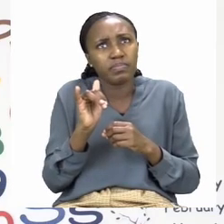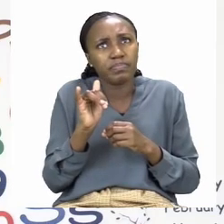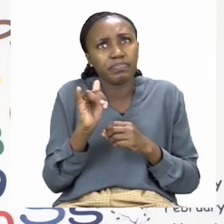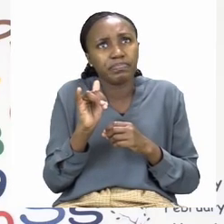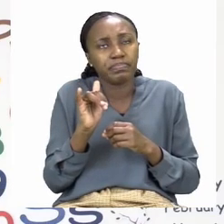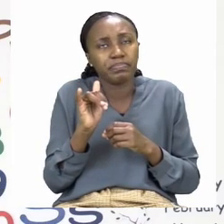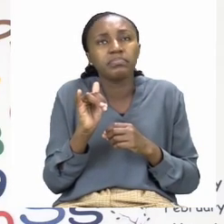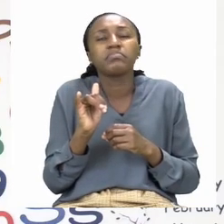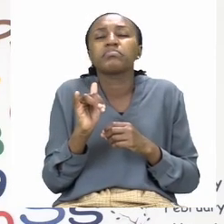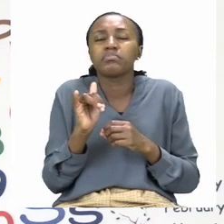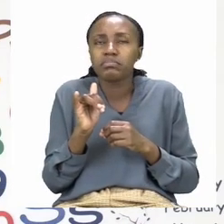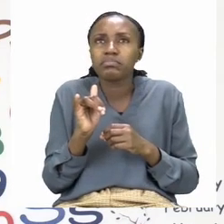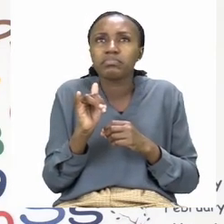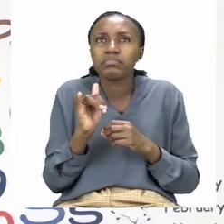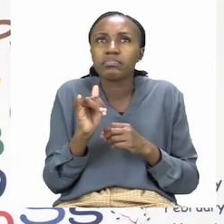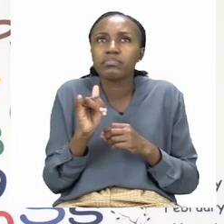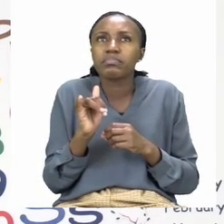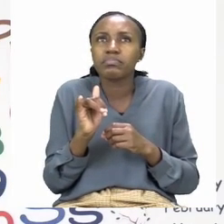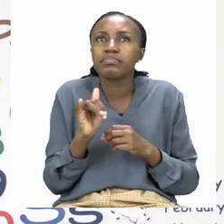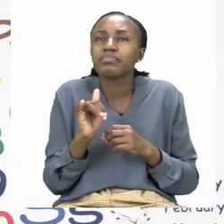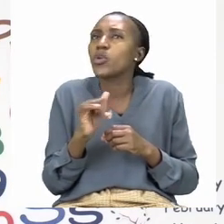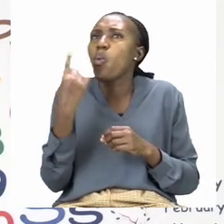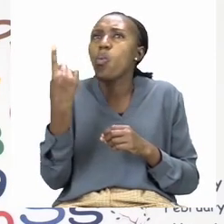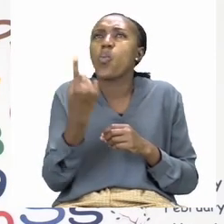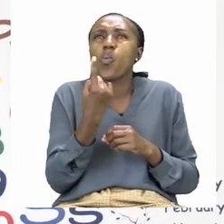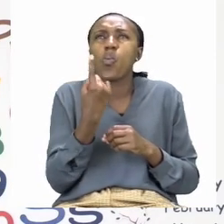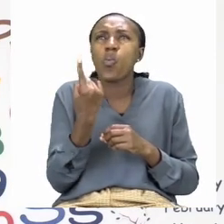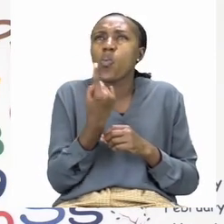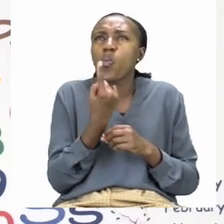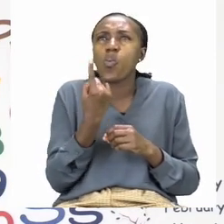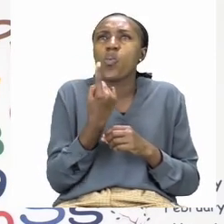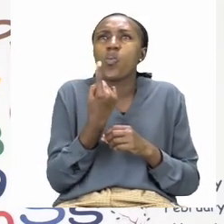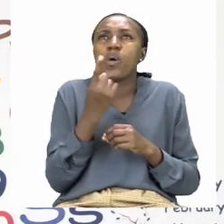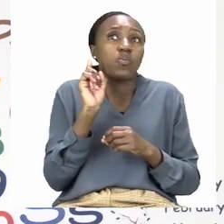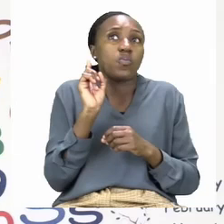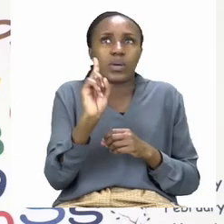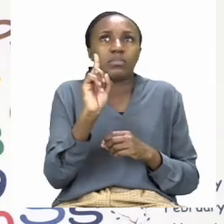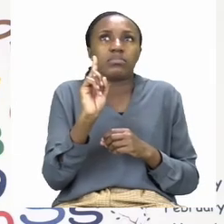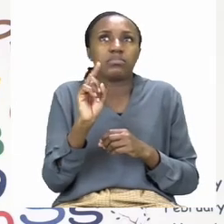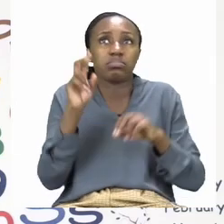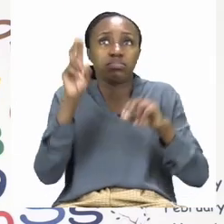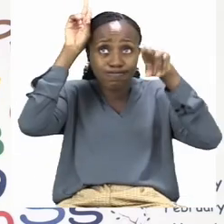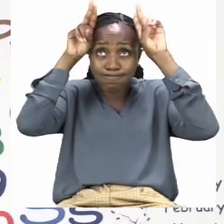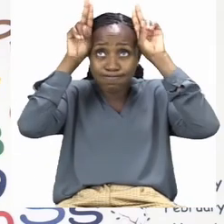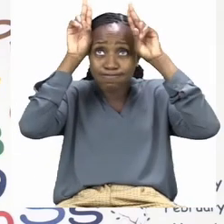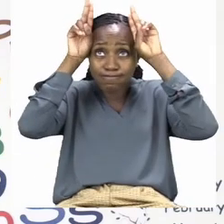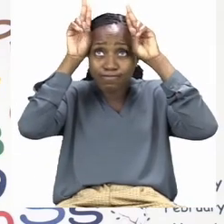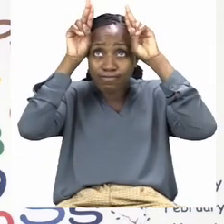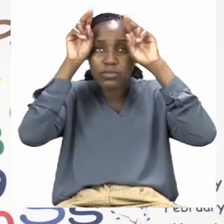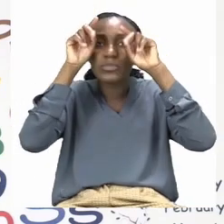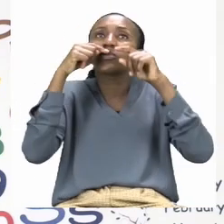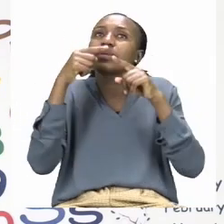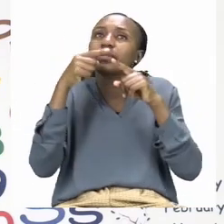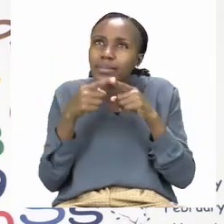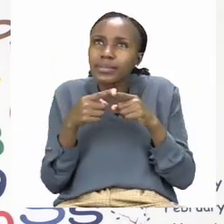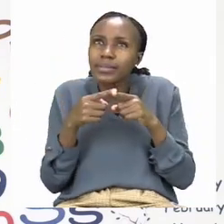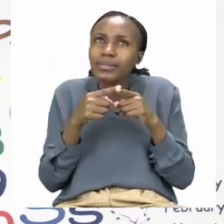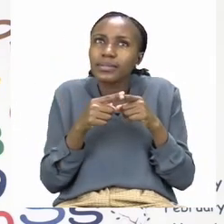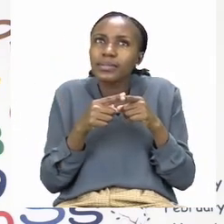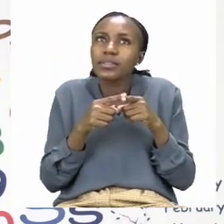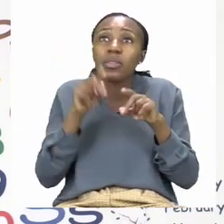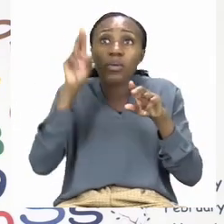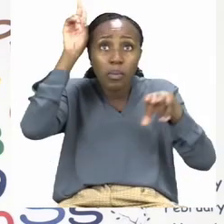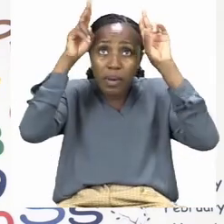rabbit? Here we only have one rabbit. And now we will say the